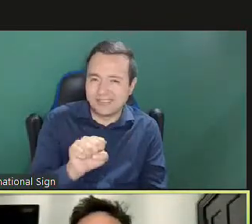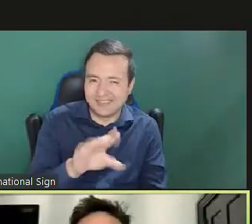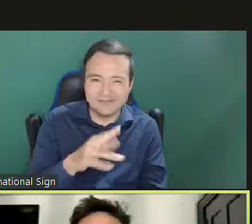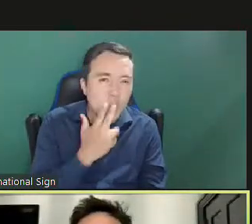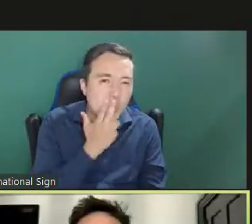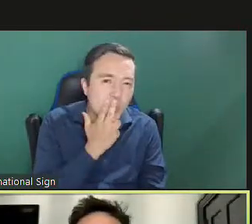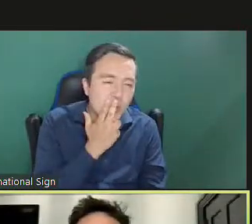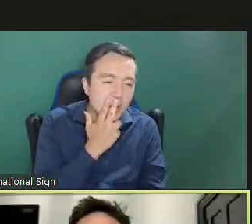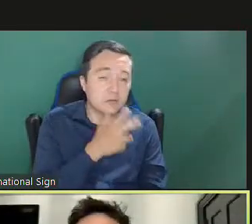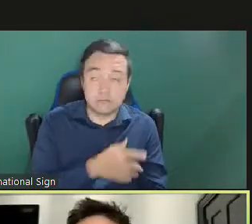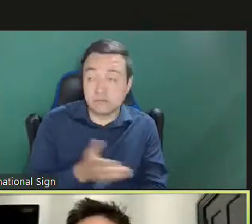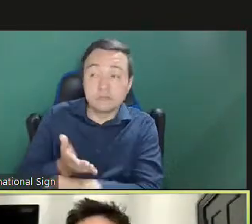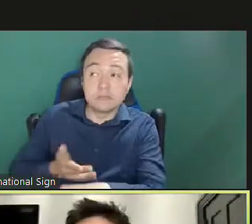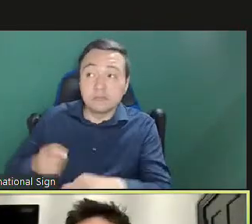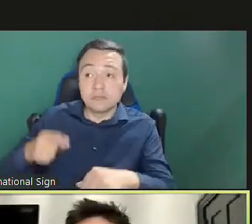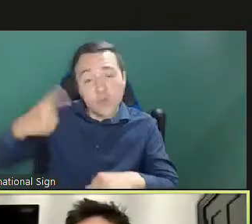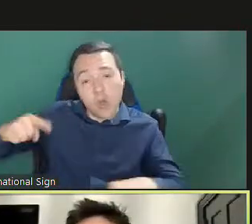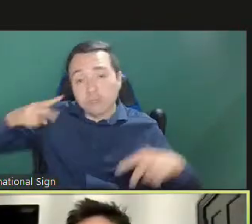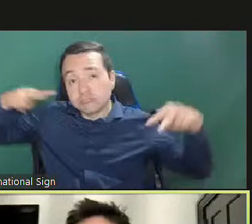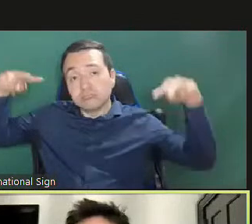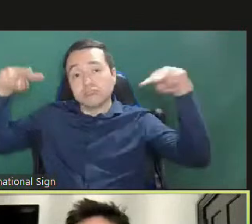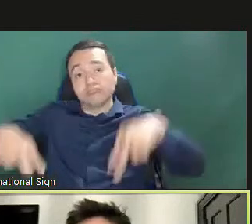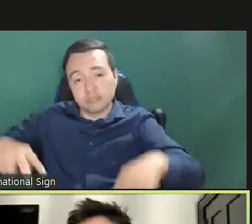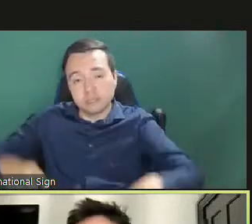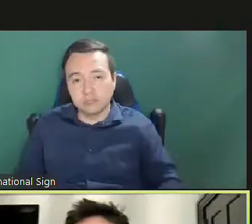this or that, it violates